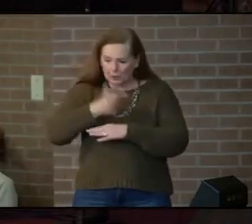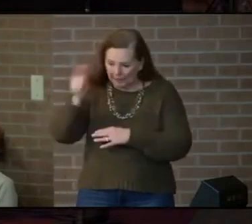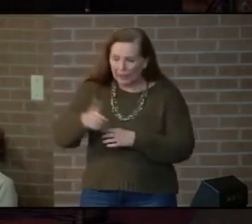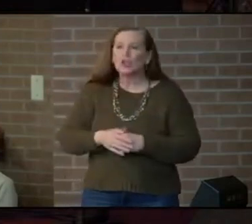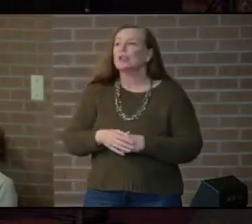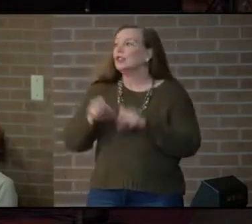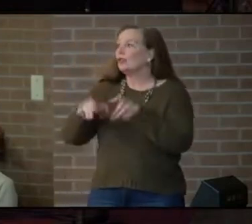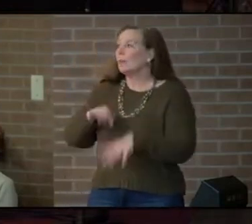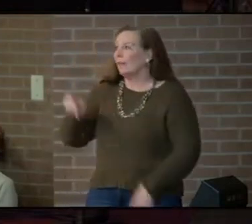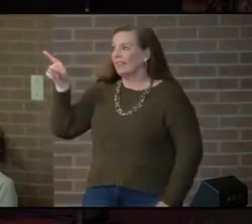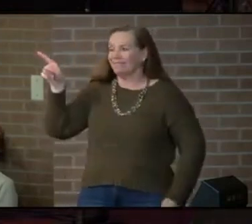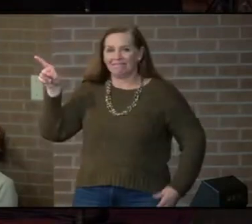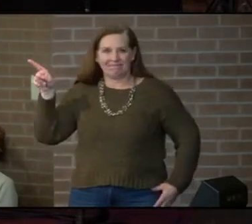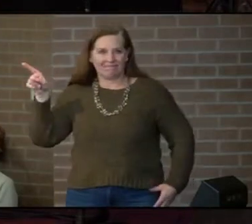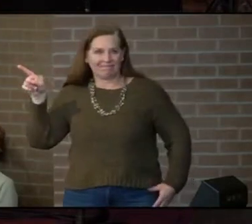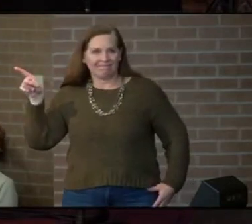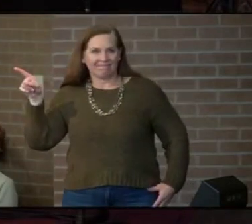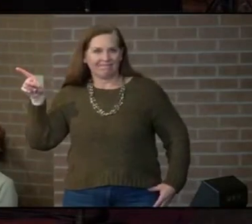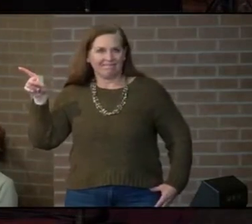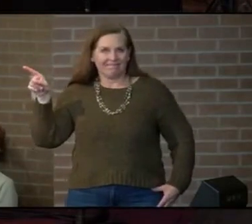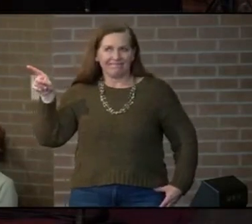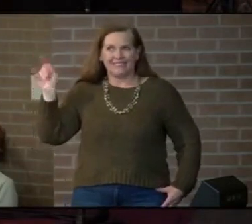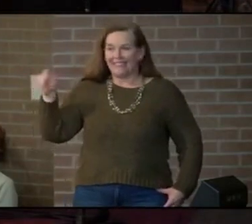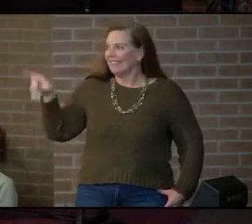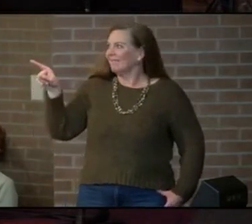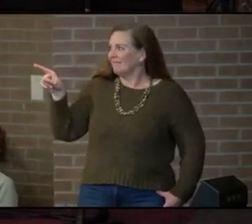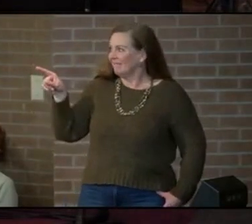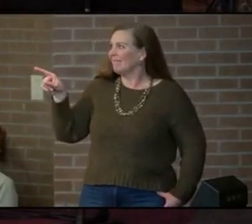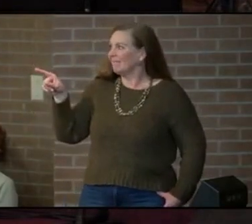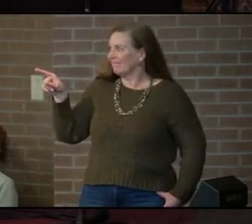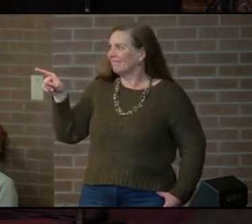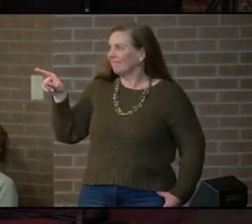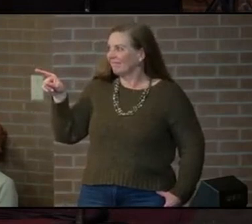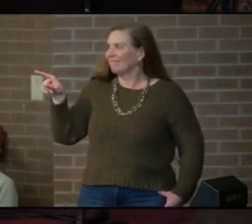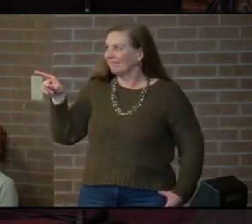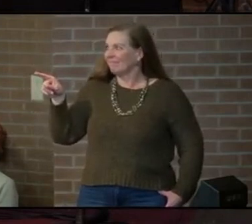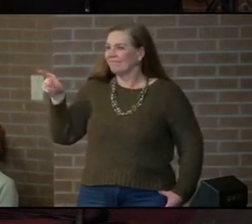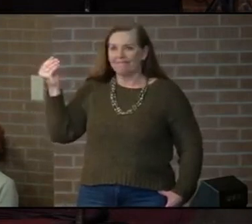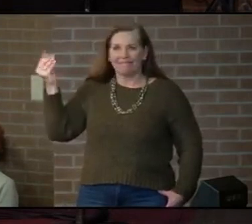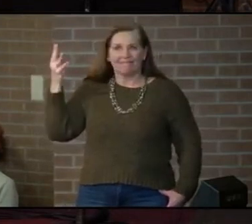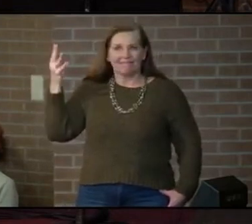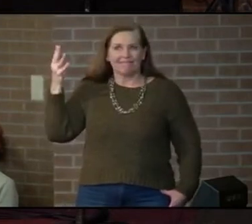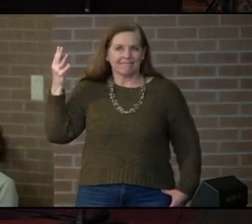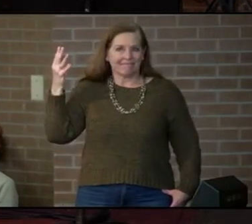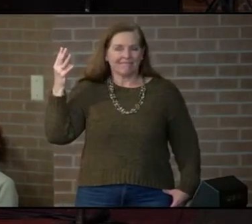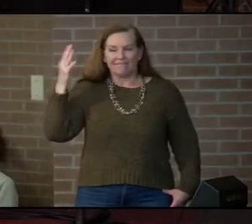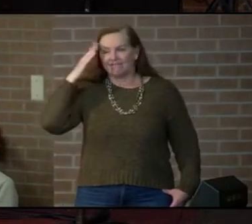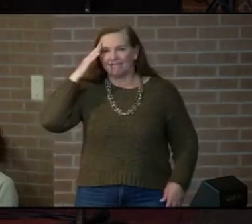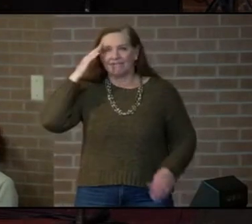she dropped off this painting. And there's a picture of it up on the screen because I know not everybody can see it.